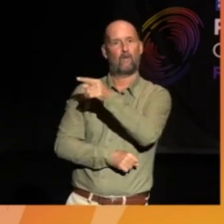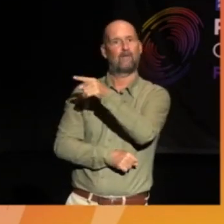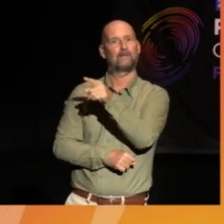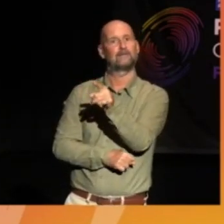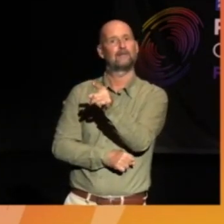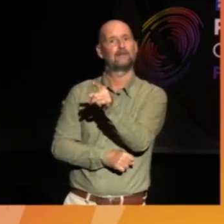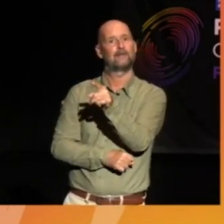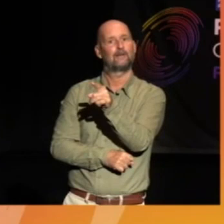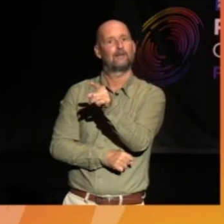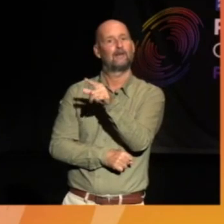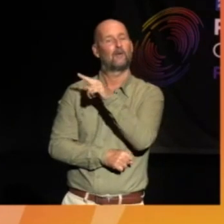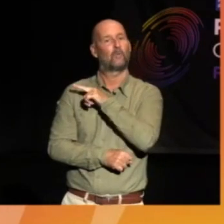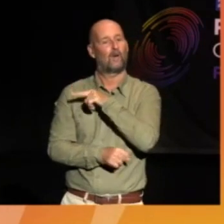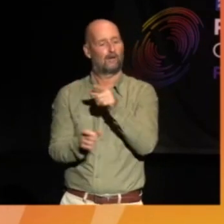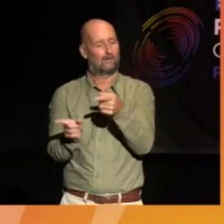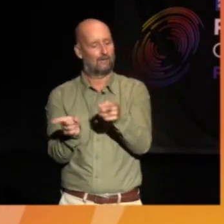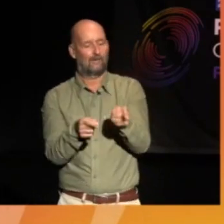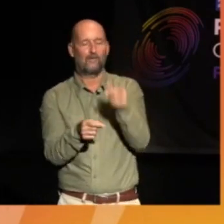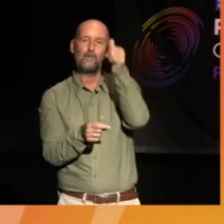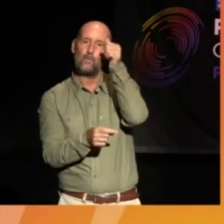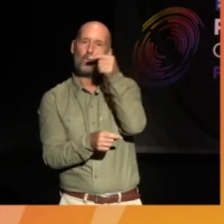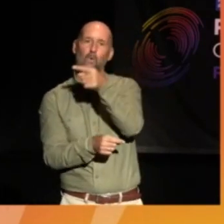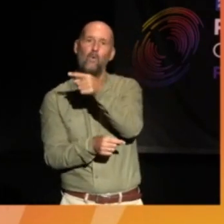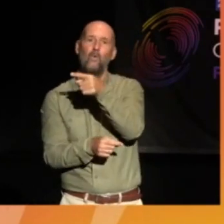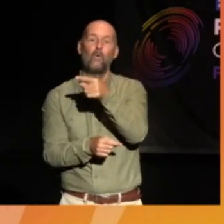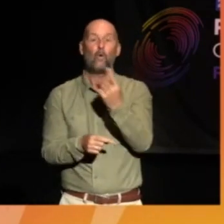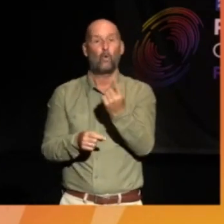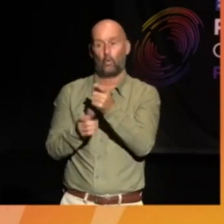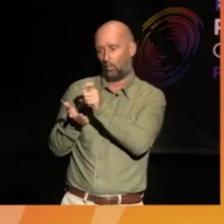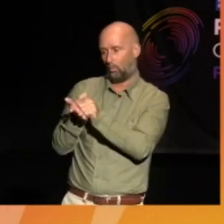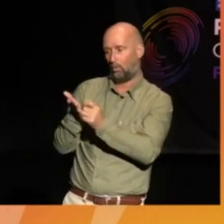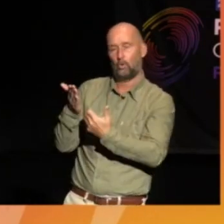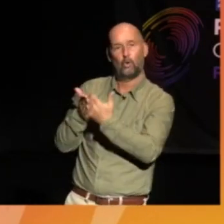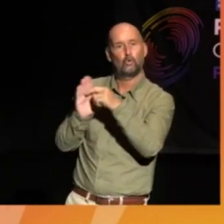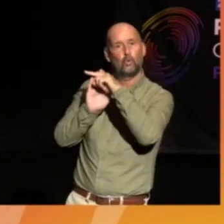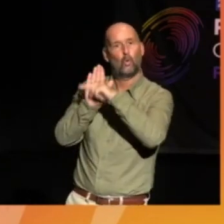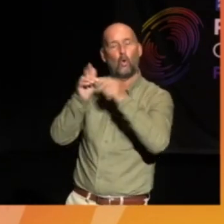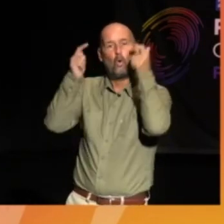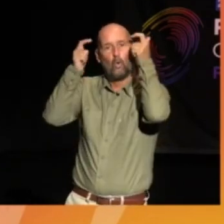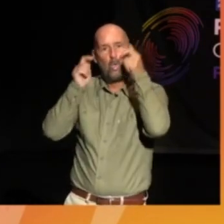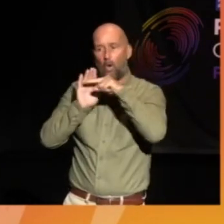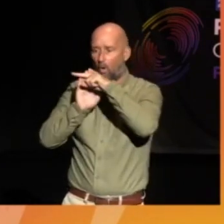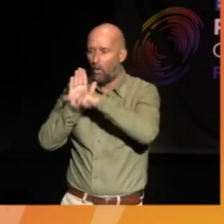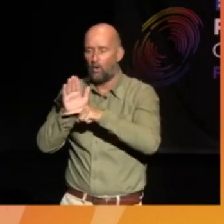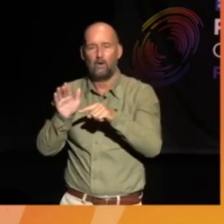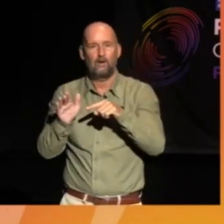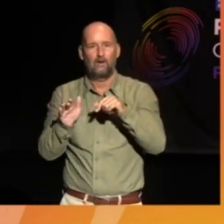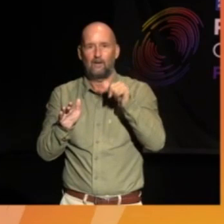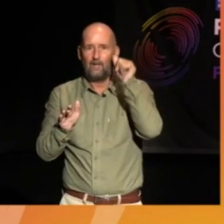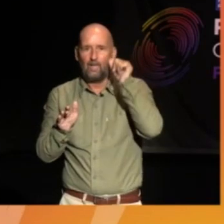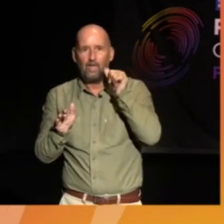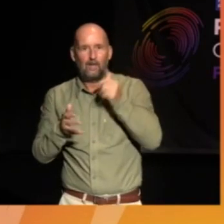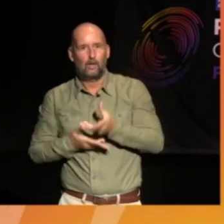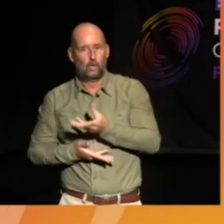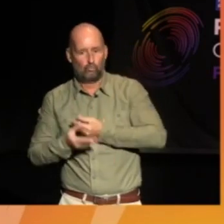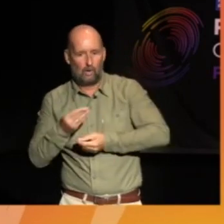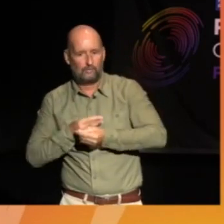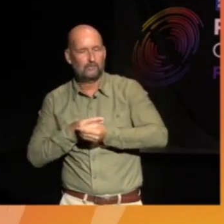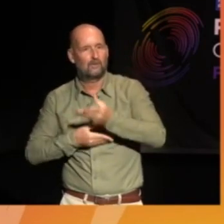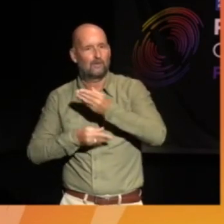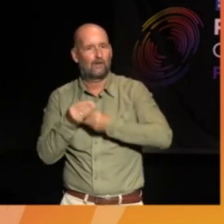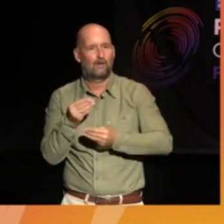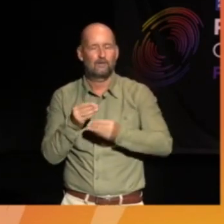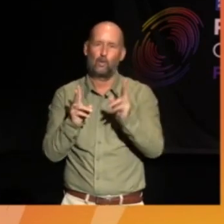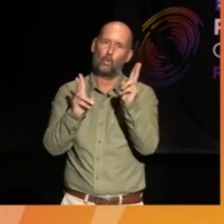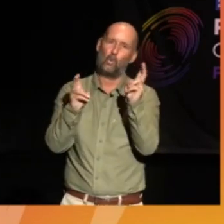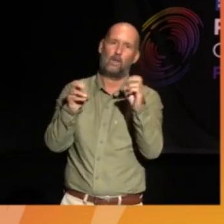with the enforcement agencies and sometimes with the lawmakers. And that corruption and the black money generation by